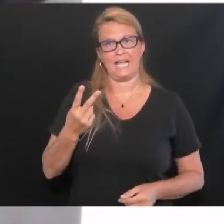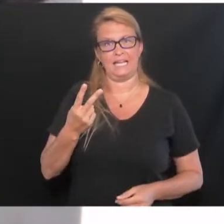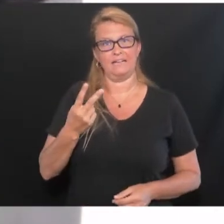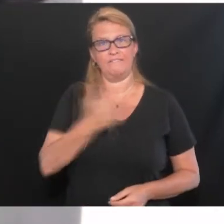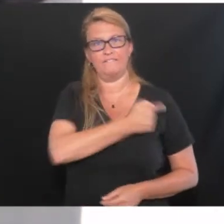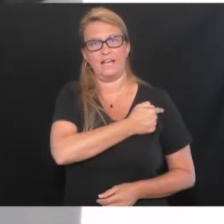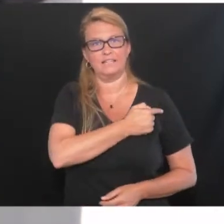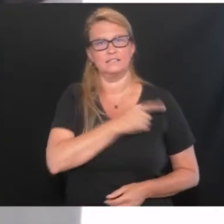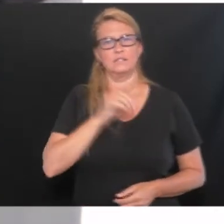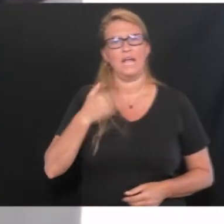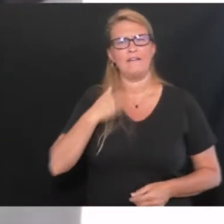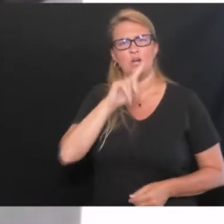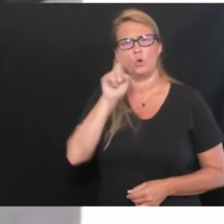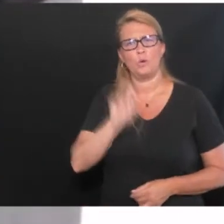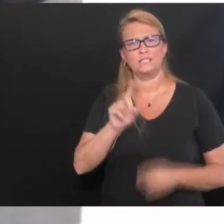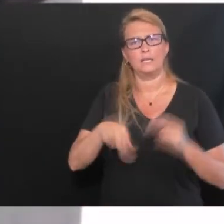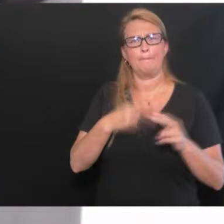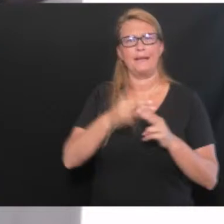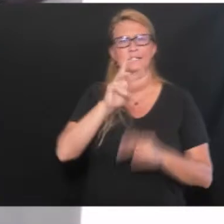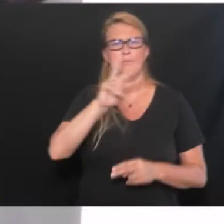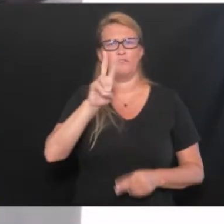about WVU or something.